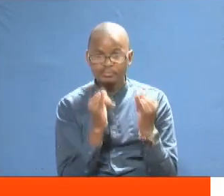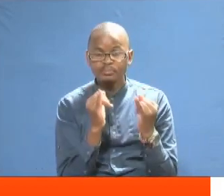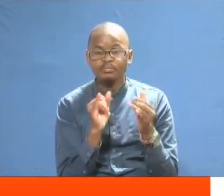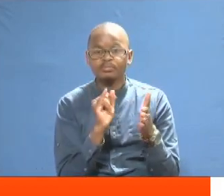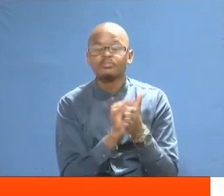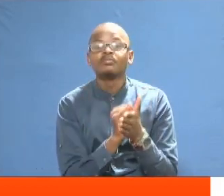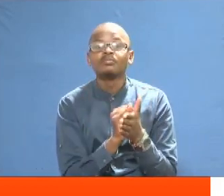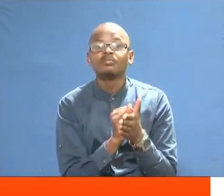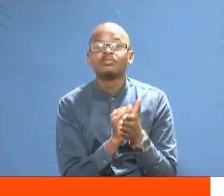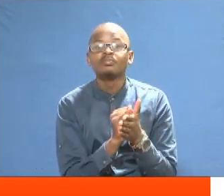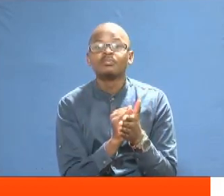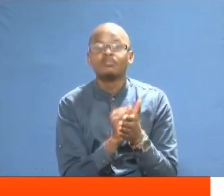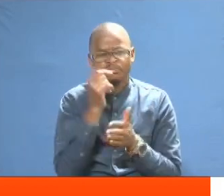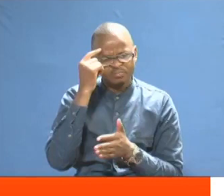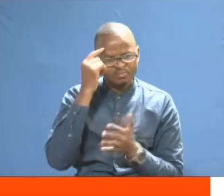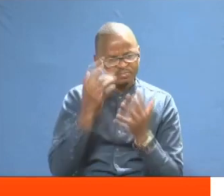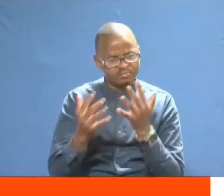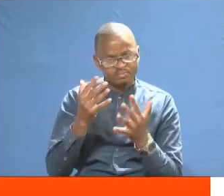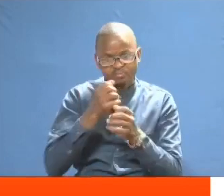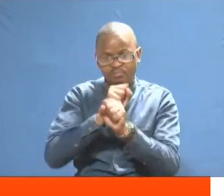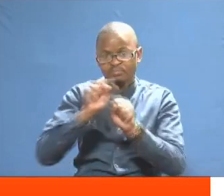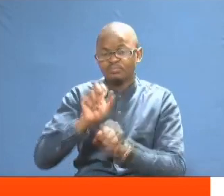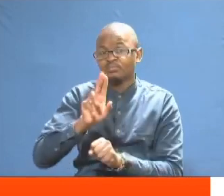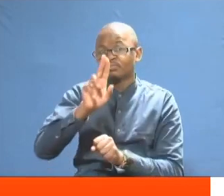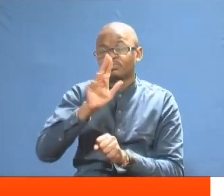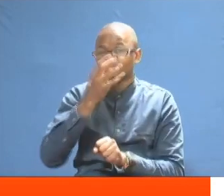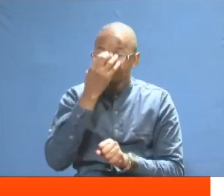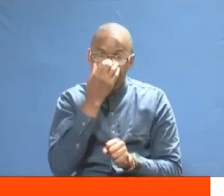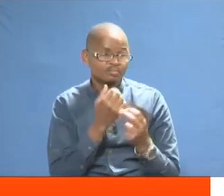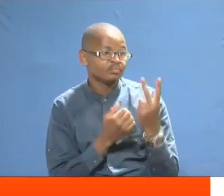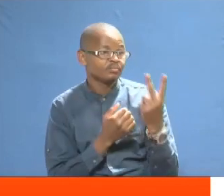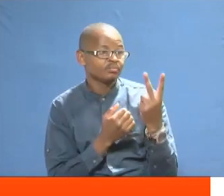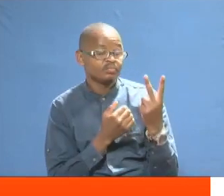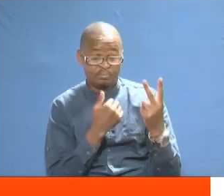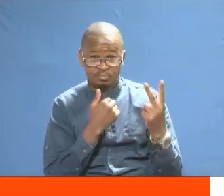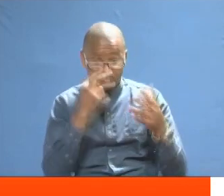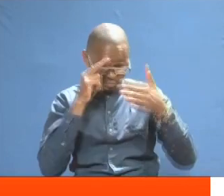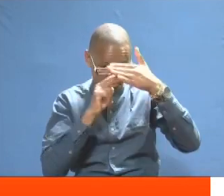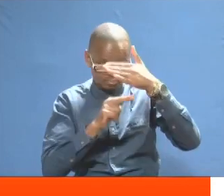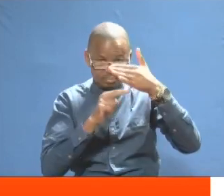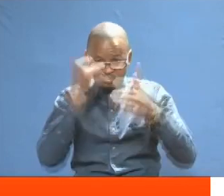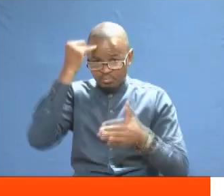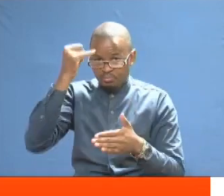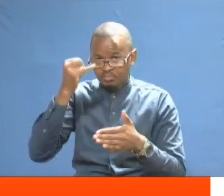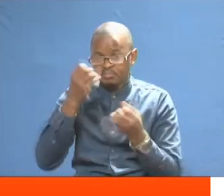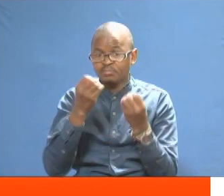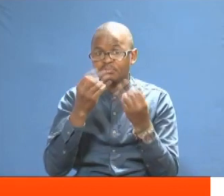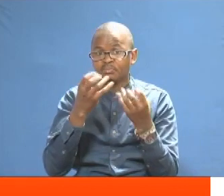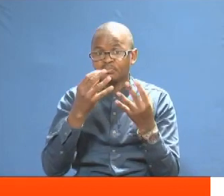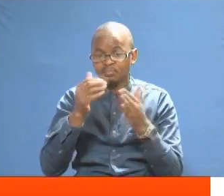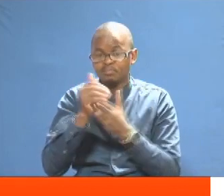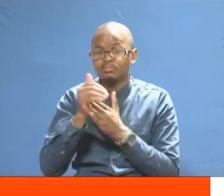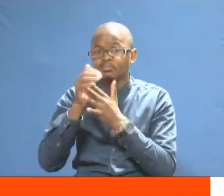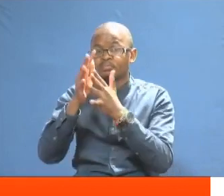that I think President Uhuru Kenyatta and William Ruto had the vision and idea, like most of us